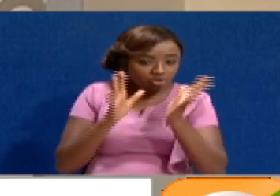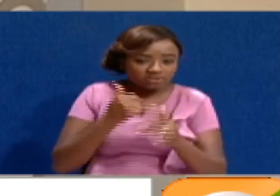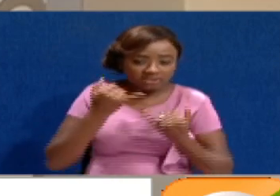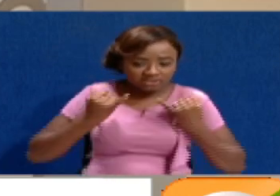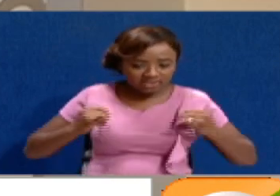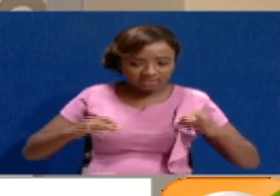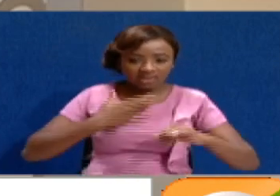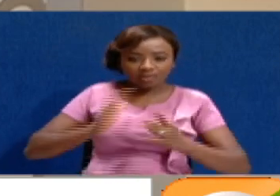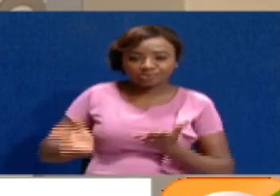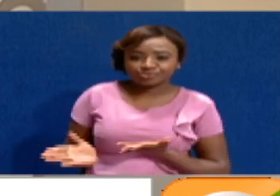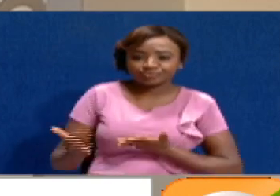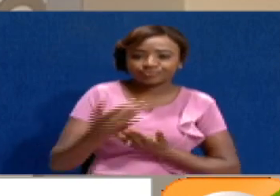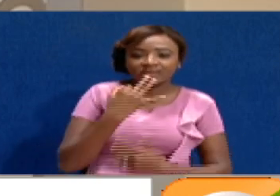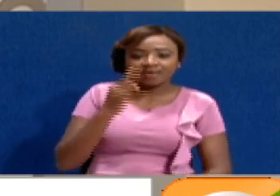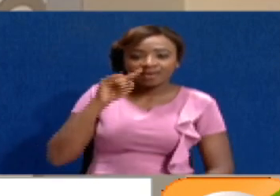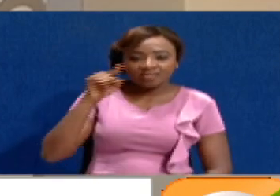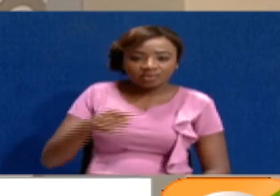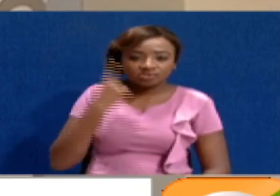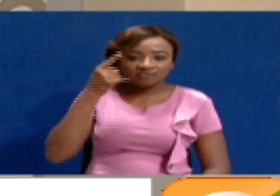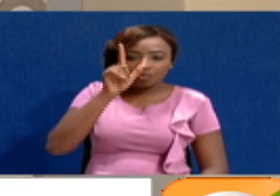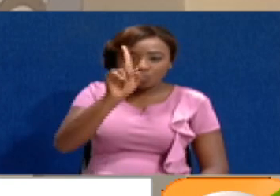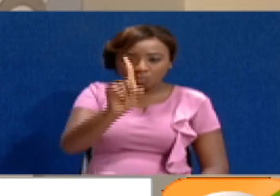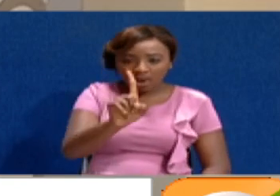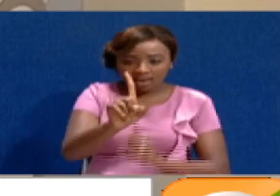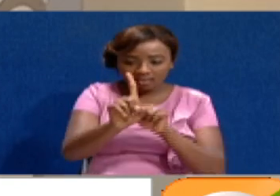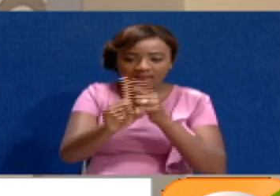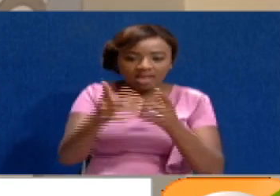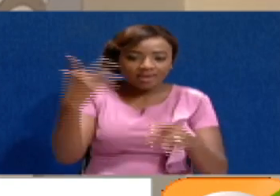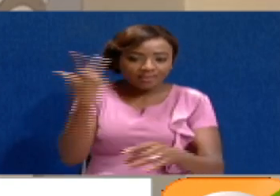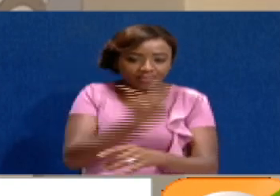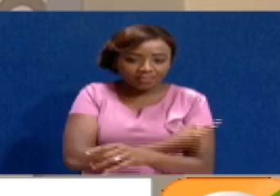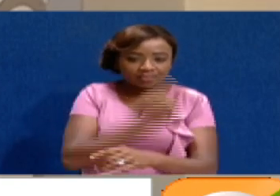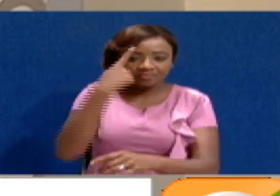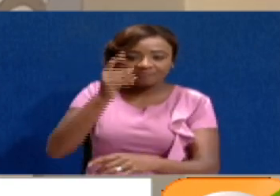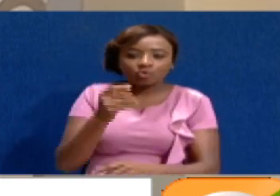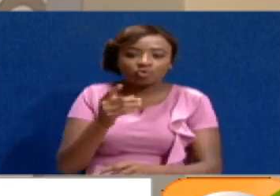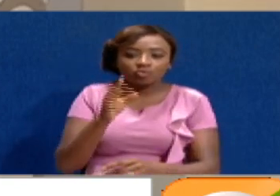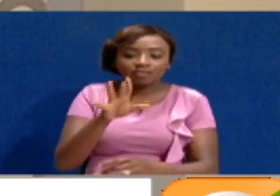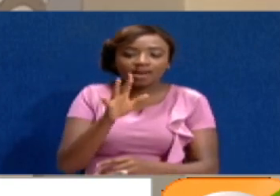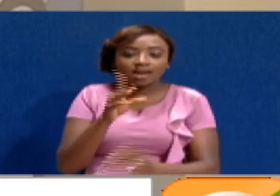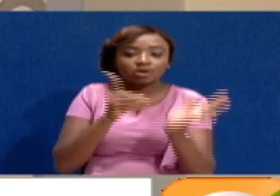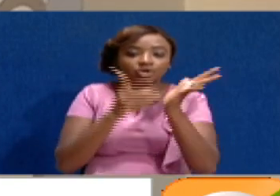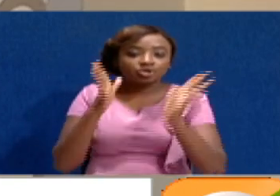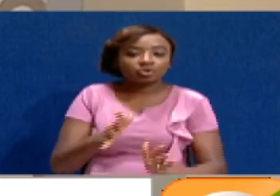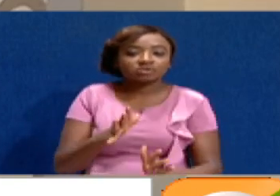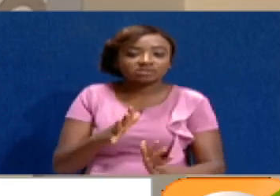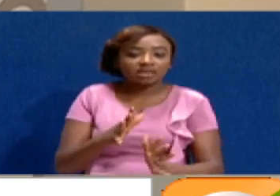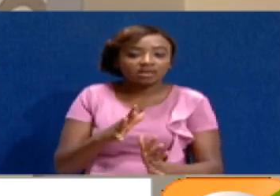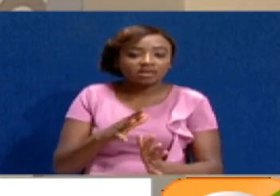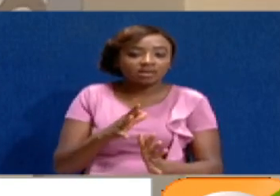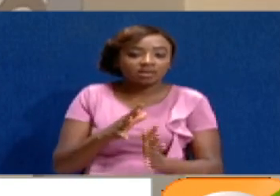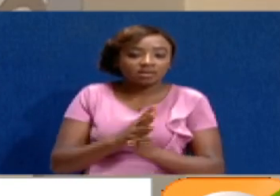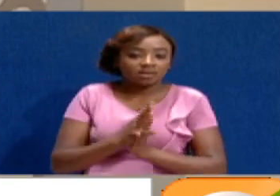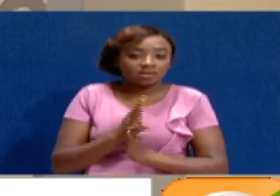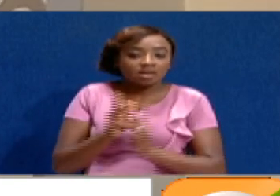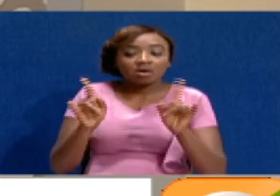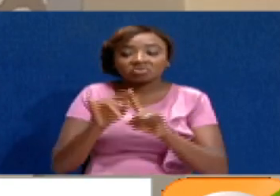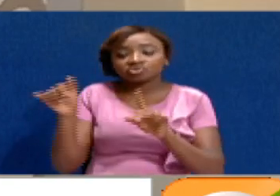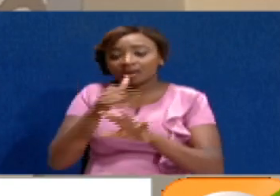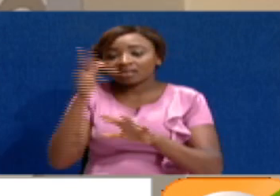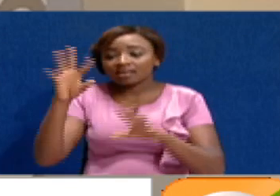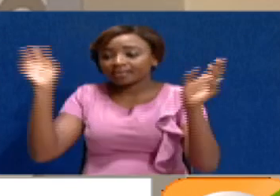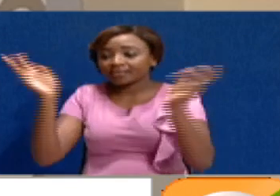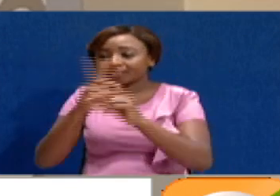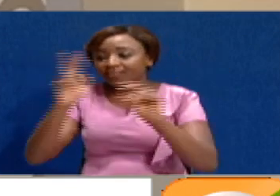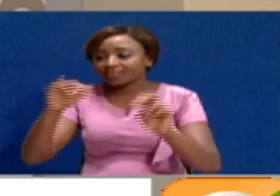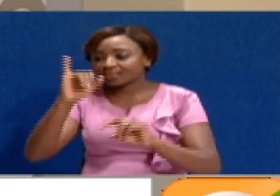raise 300,000 shillings for just one dose of a drug for their colleague, to the endless search for an ICU bed, forcing a